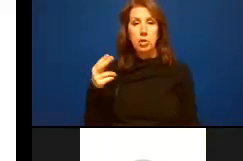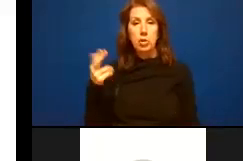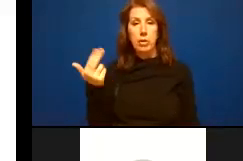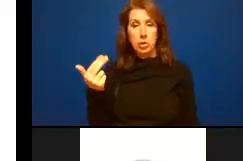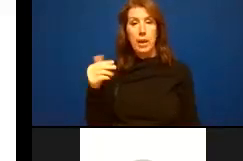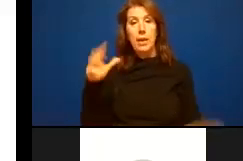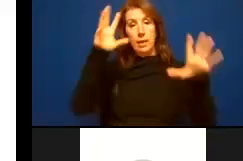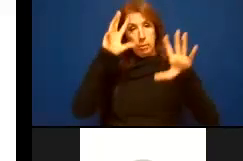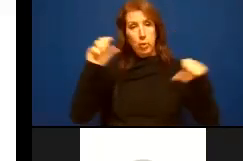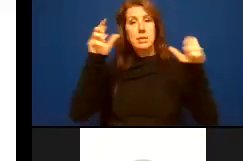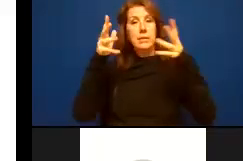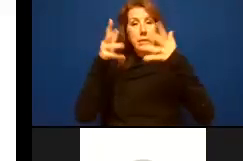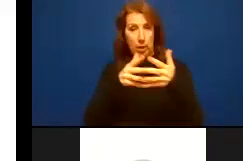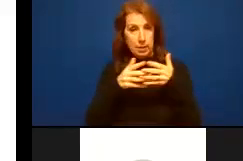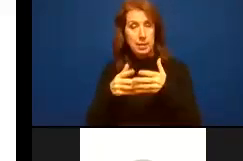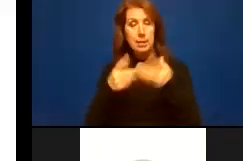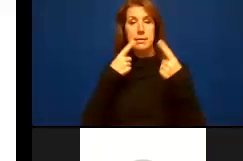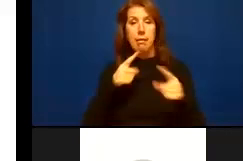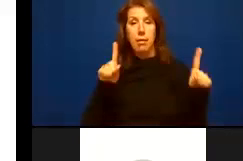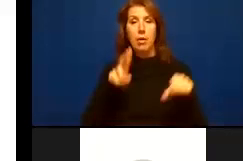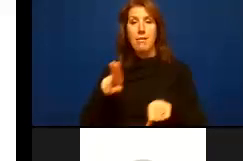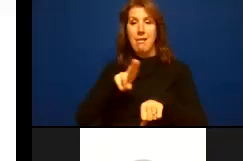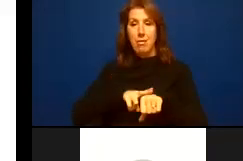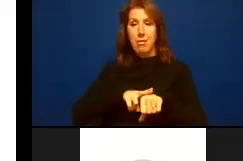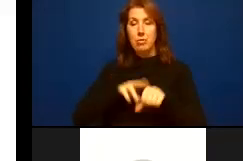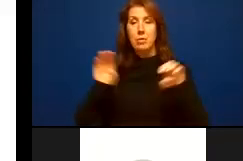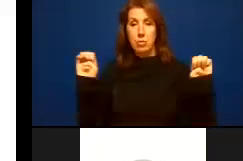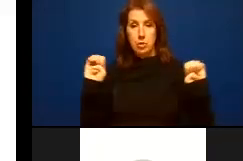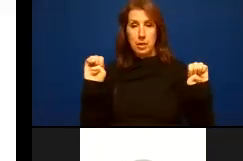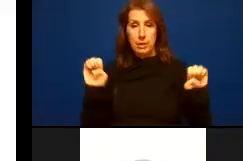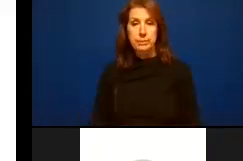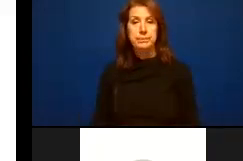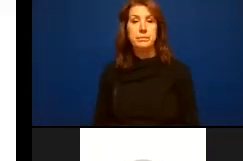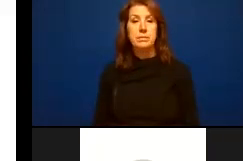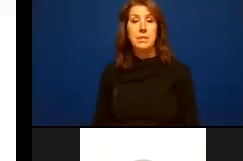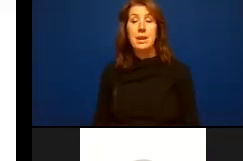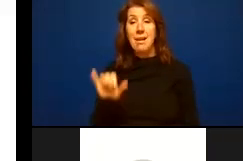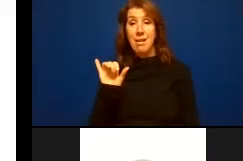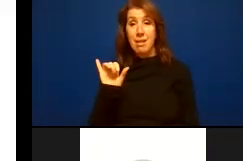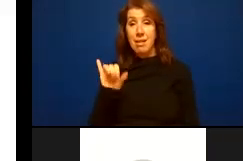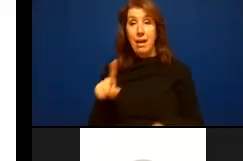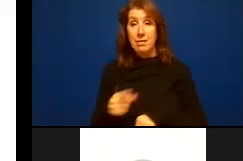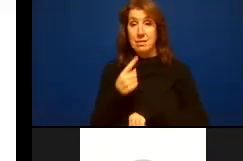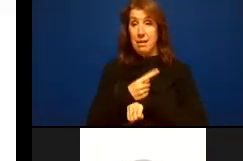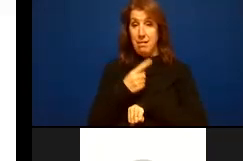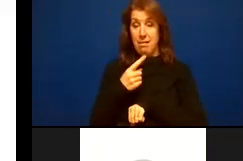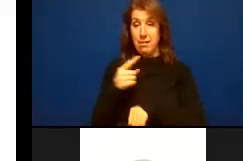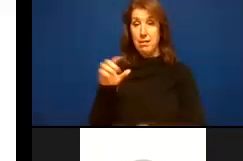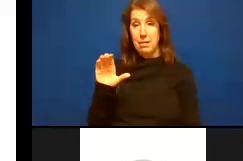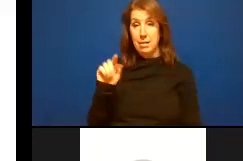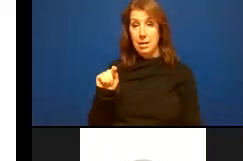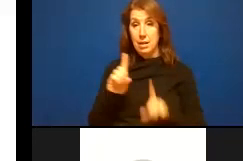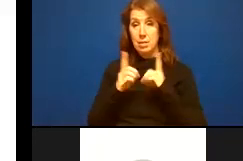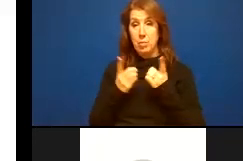the United States declared a national emergency. On that same day, the Connecticut Department of Public